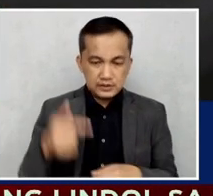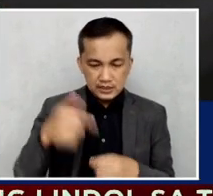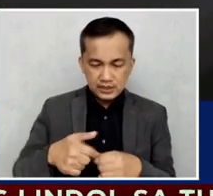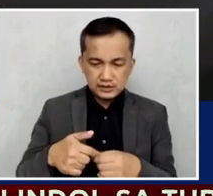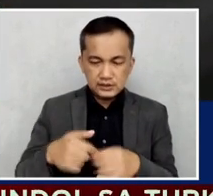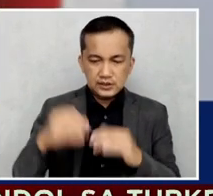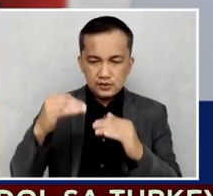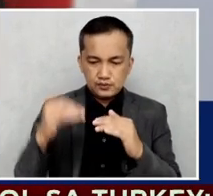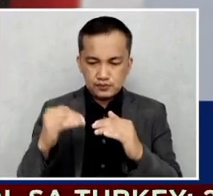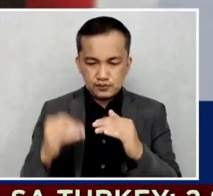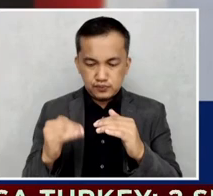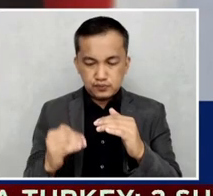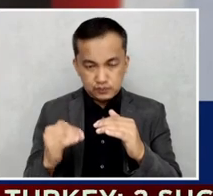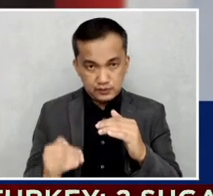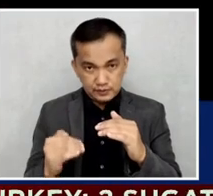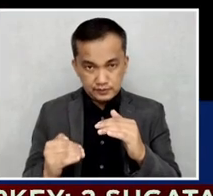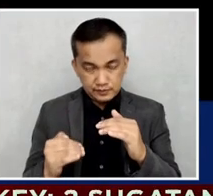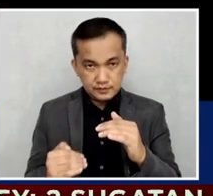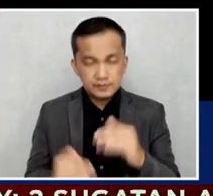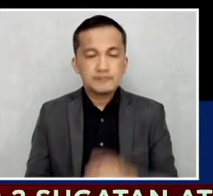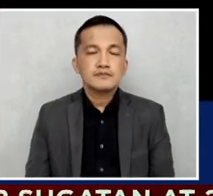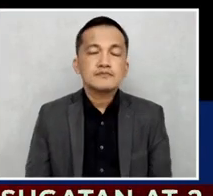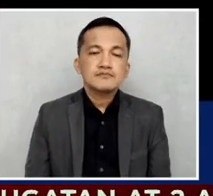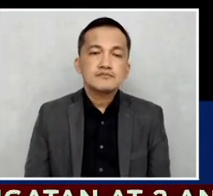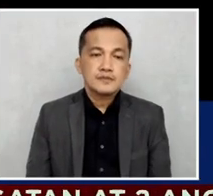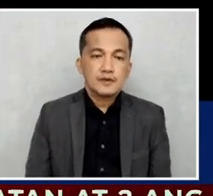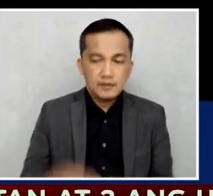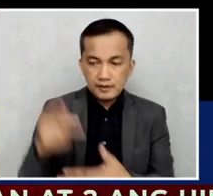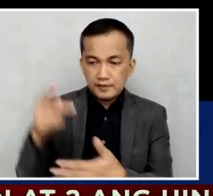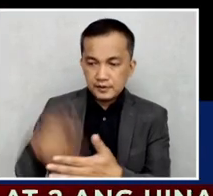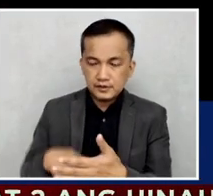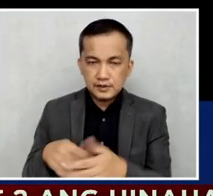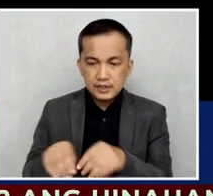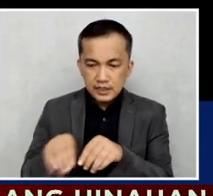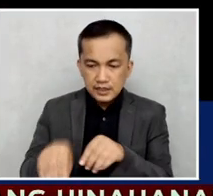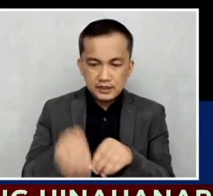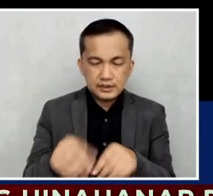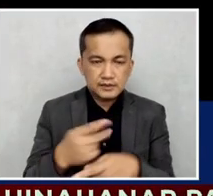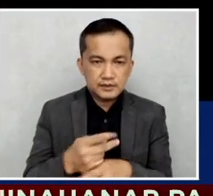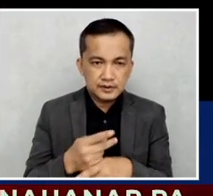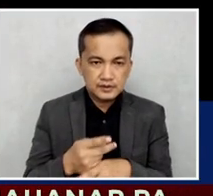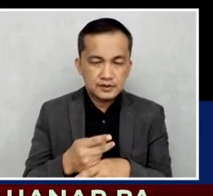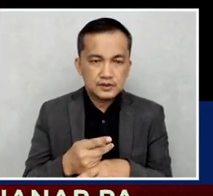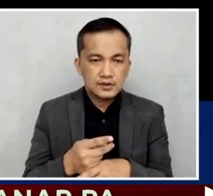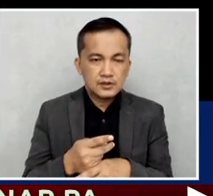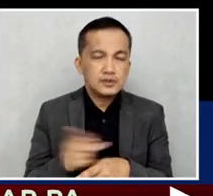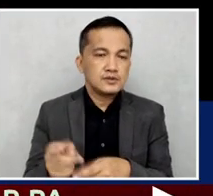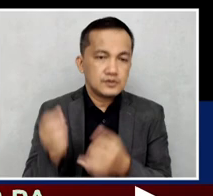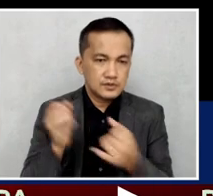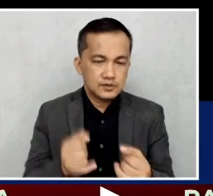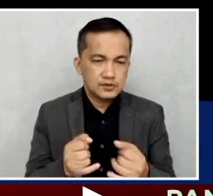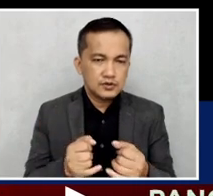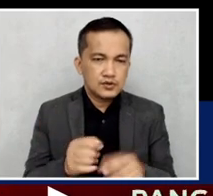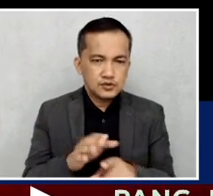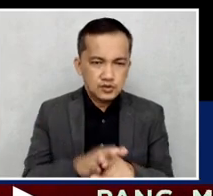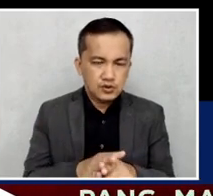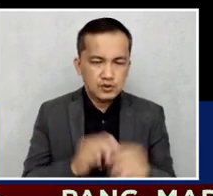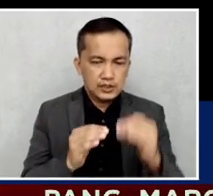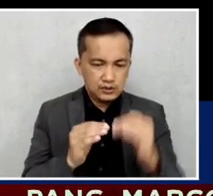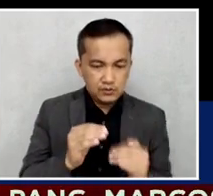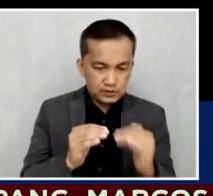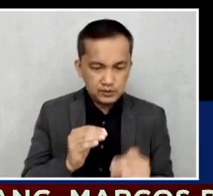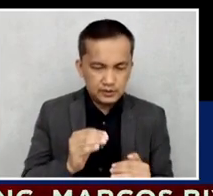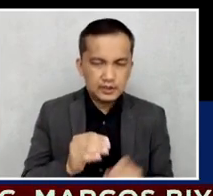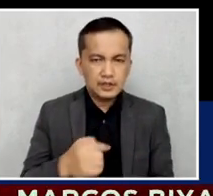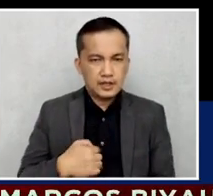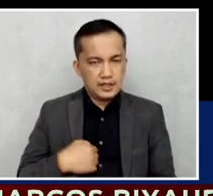down and the prices of agri products with the importation slowly also going down, I think